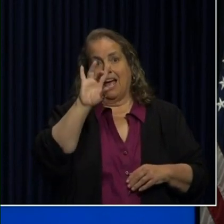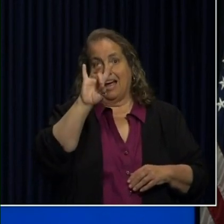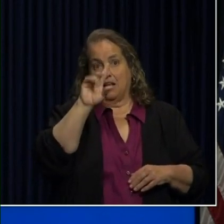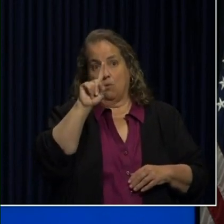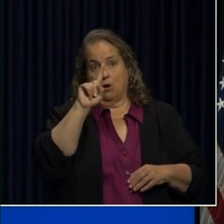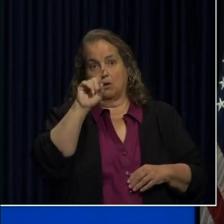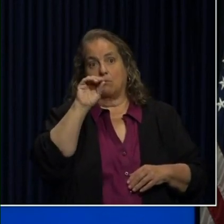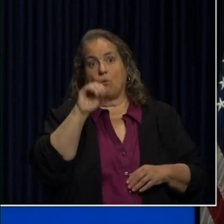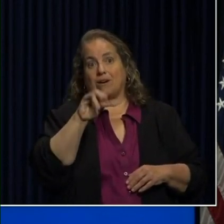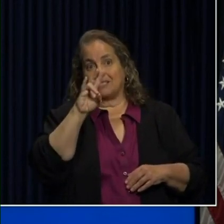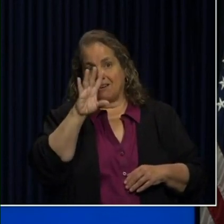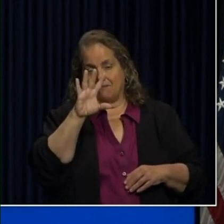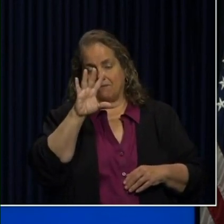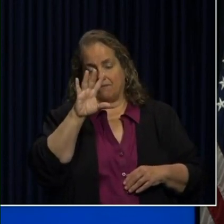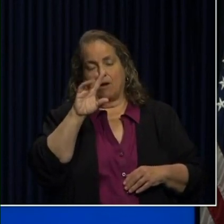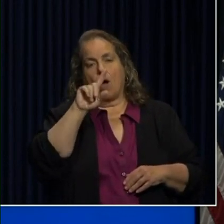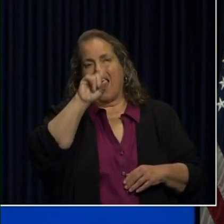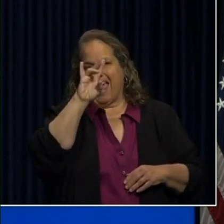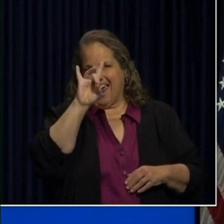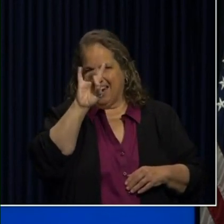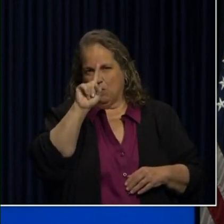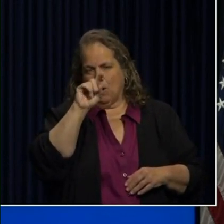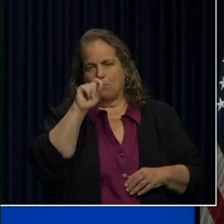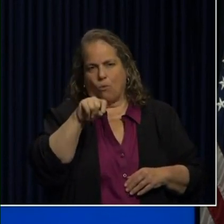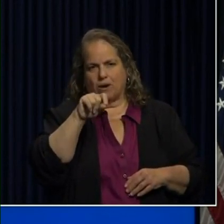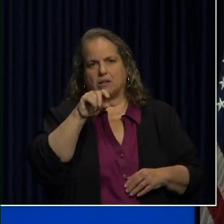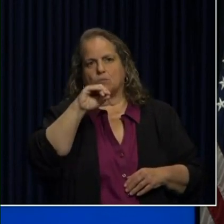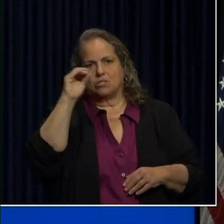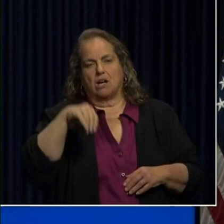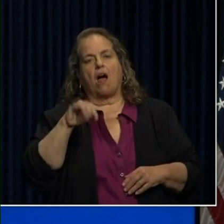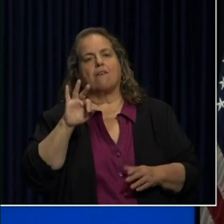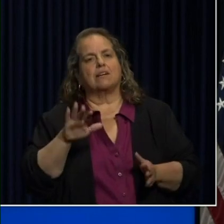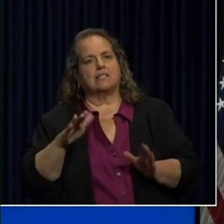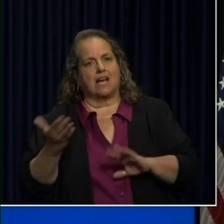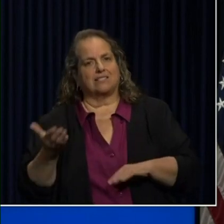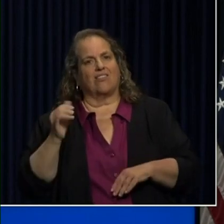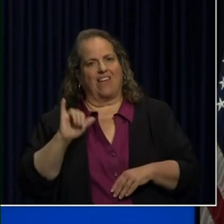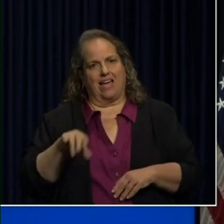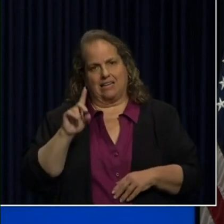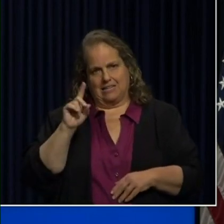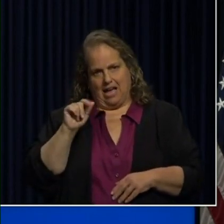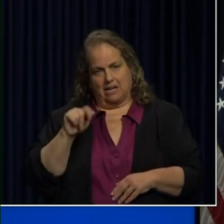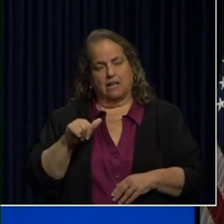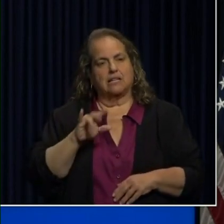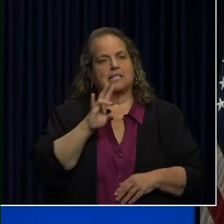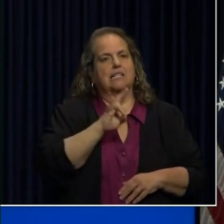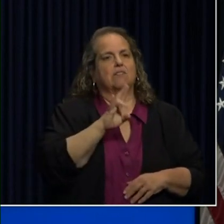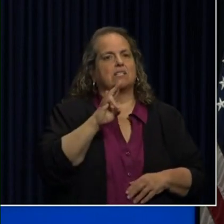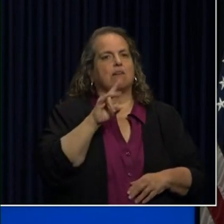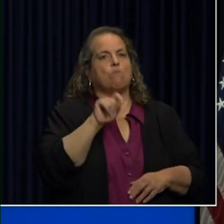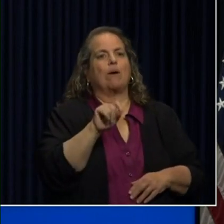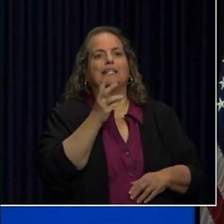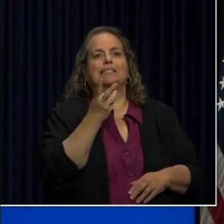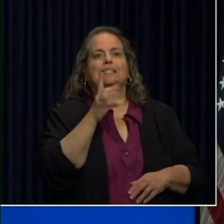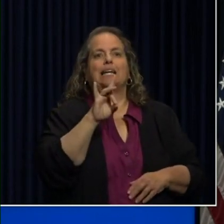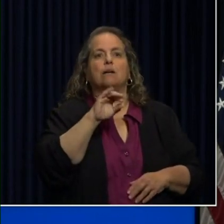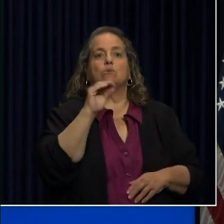81.75% of deaths. We know that data. There's 77.68%